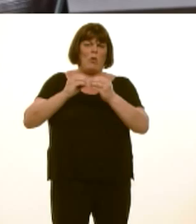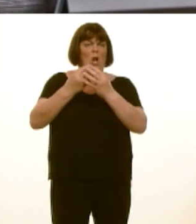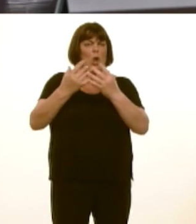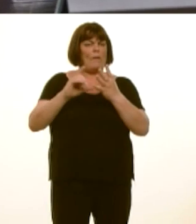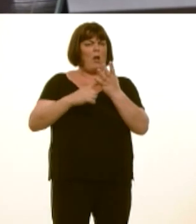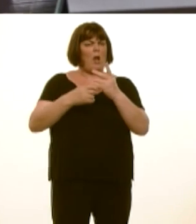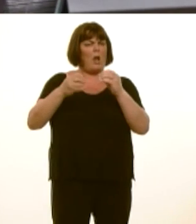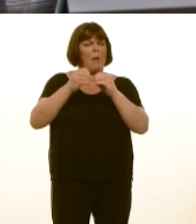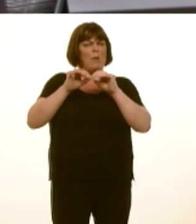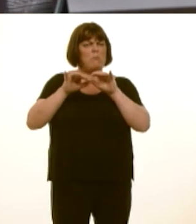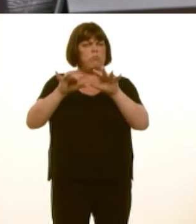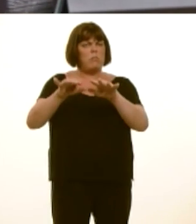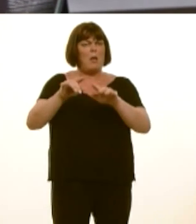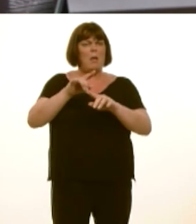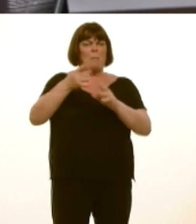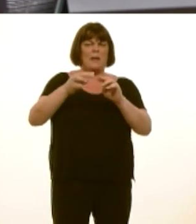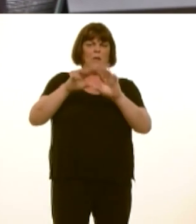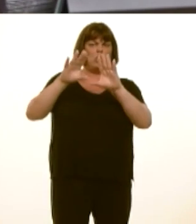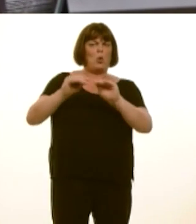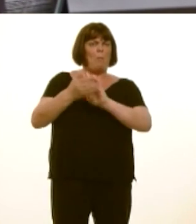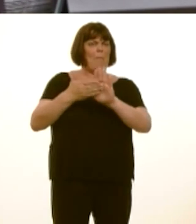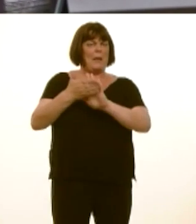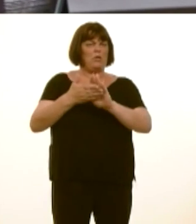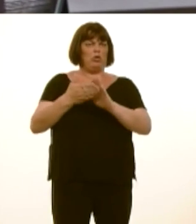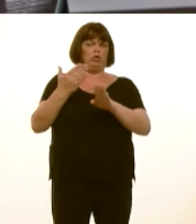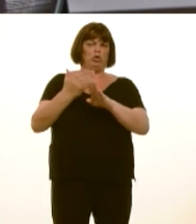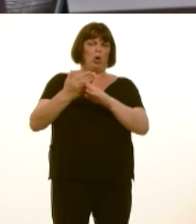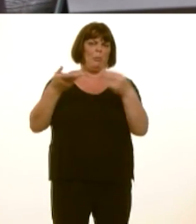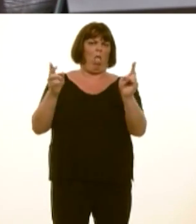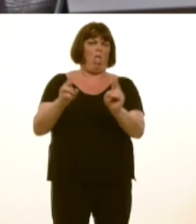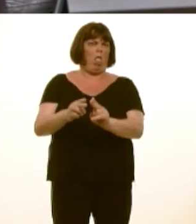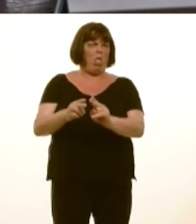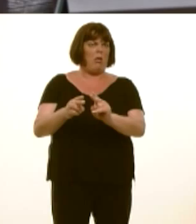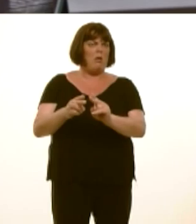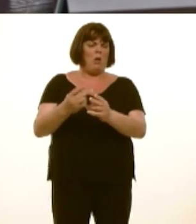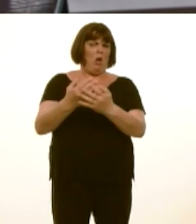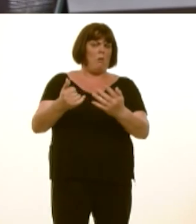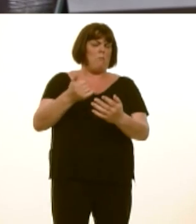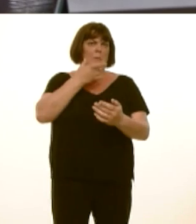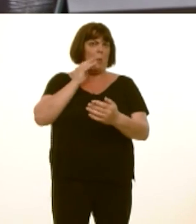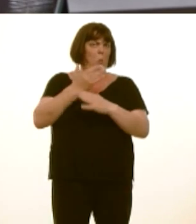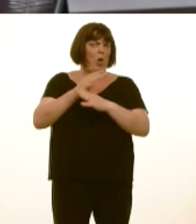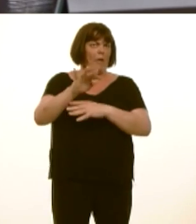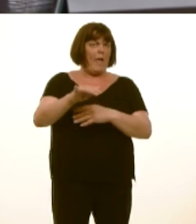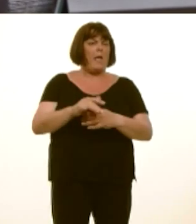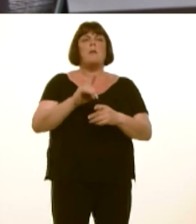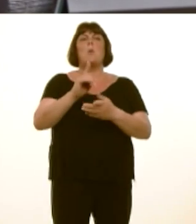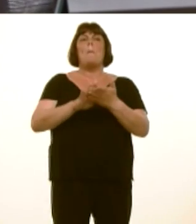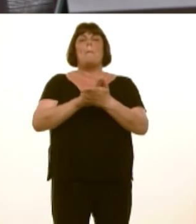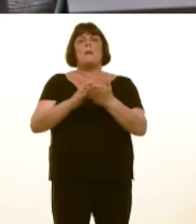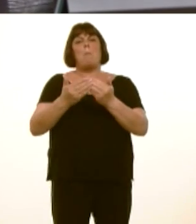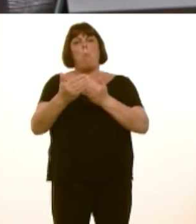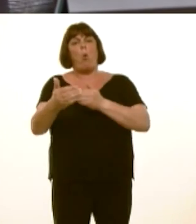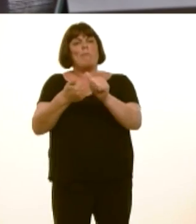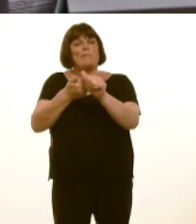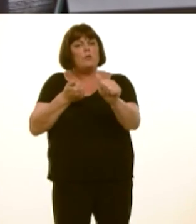up with many thousands of jobs fewer in Wales. So in some way it's as a result of increased economic activity, but nevertheless it's true